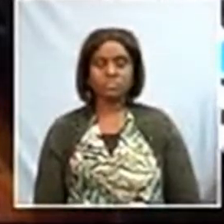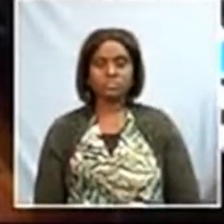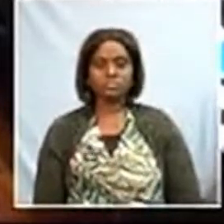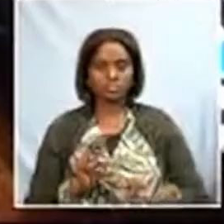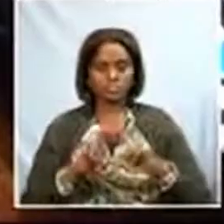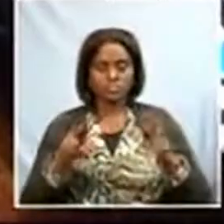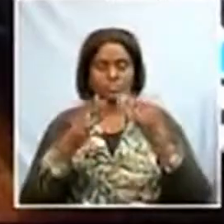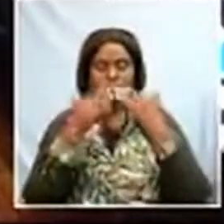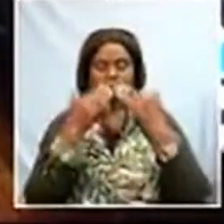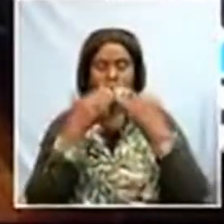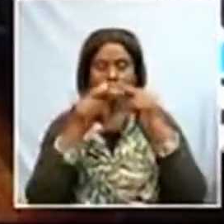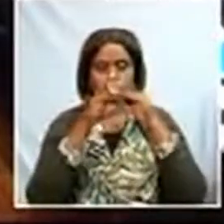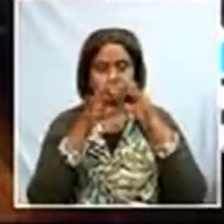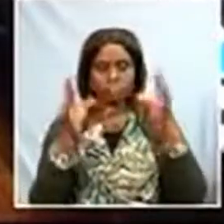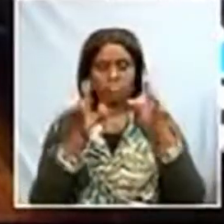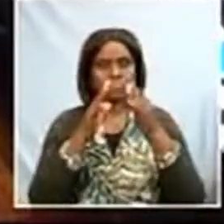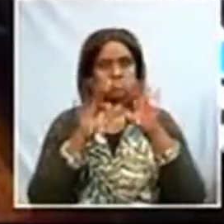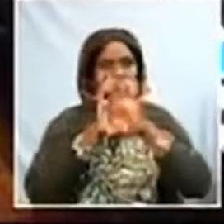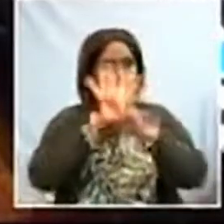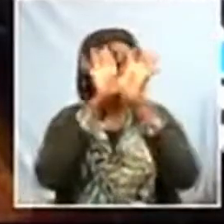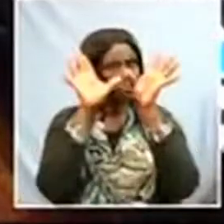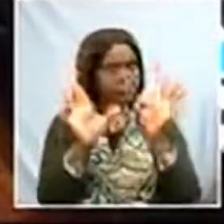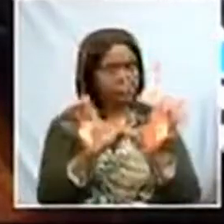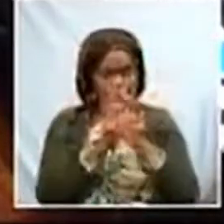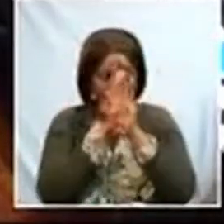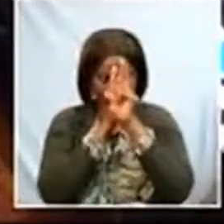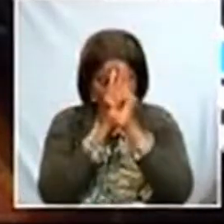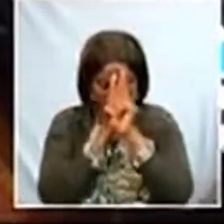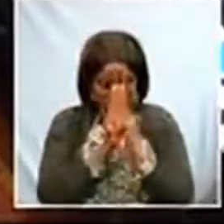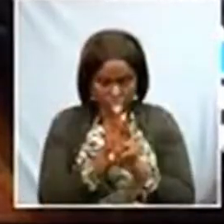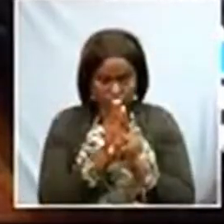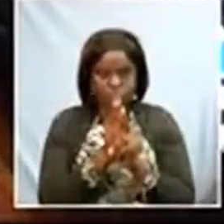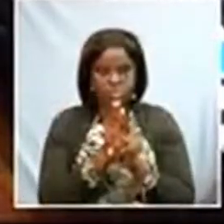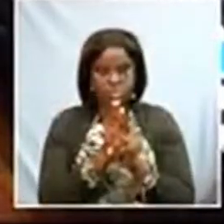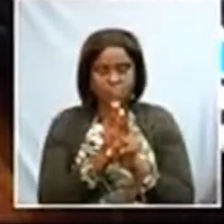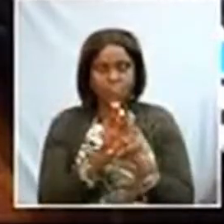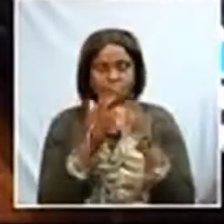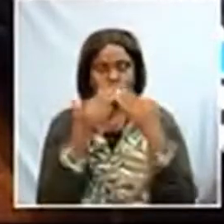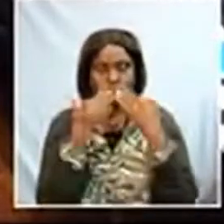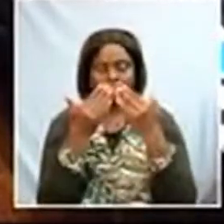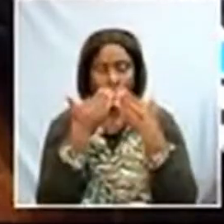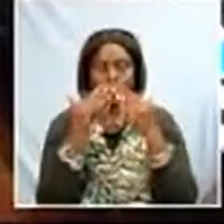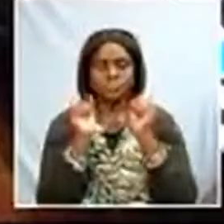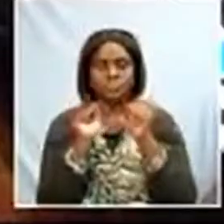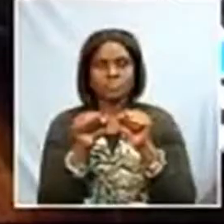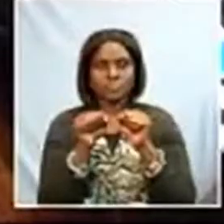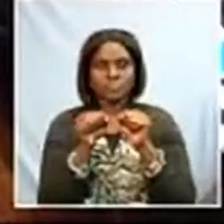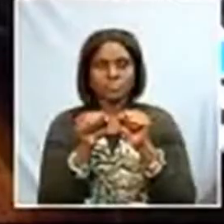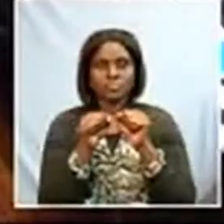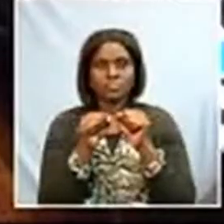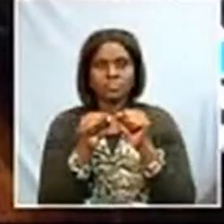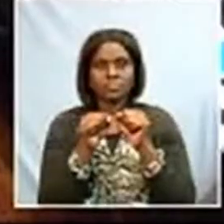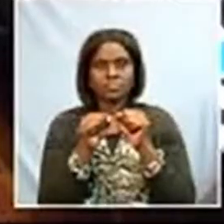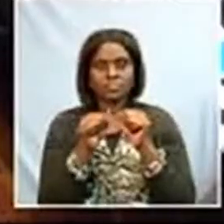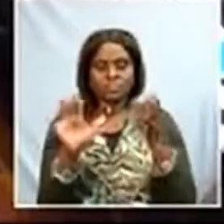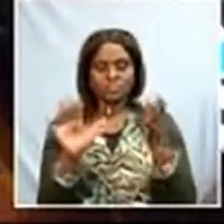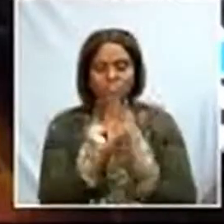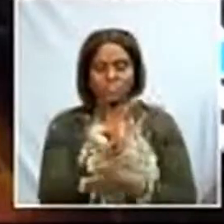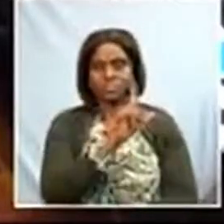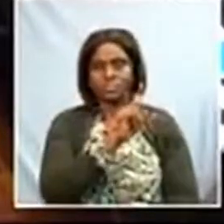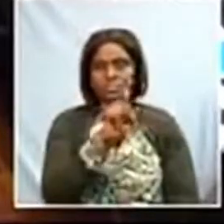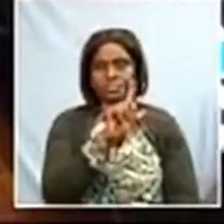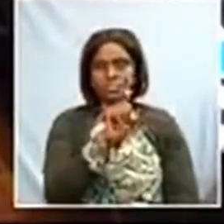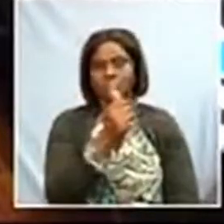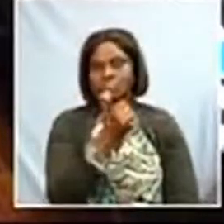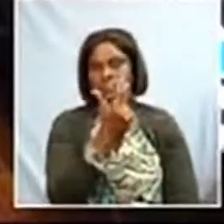Chair. Maybe the clarity the Honorable would appreciate is that on page